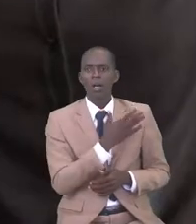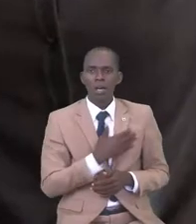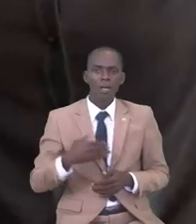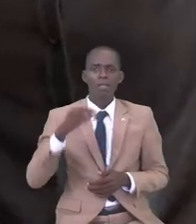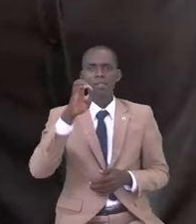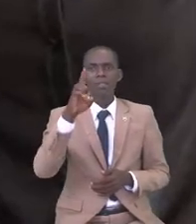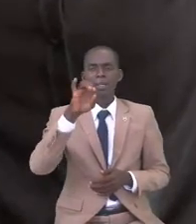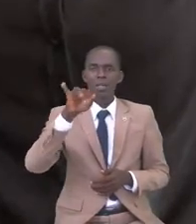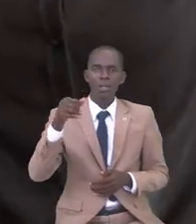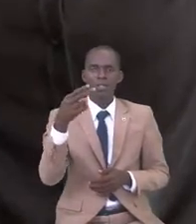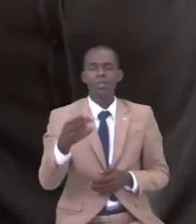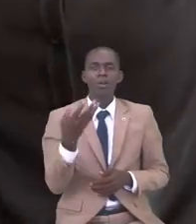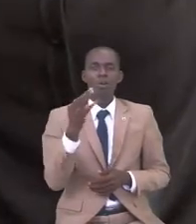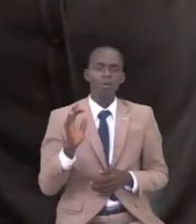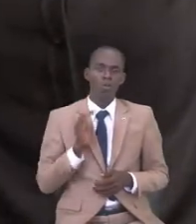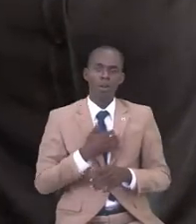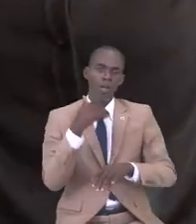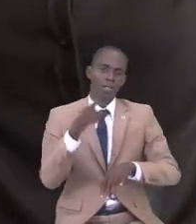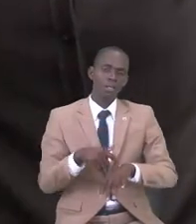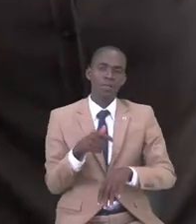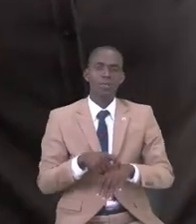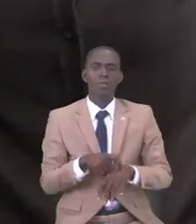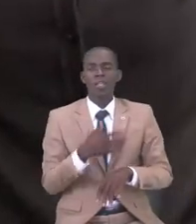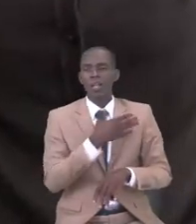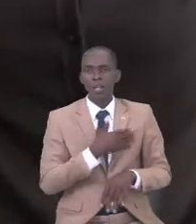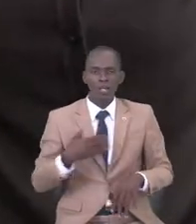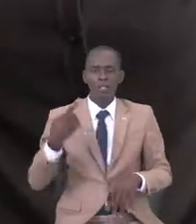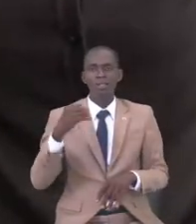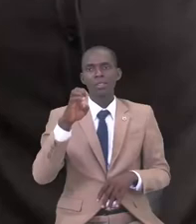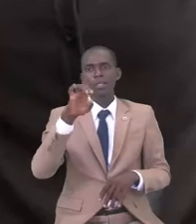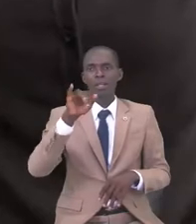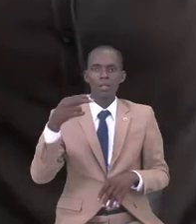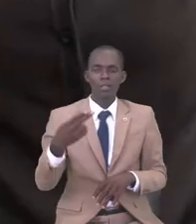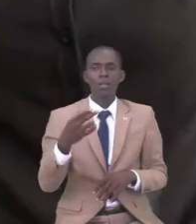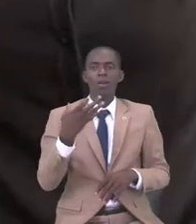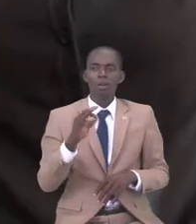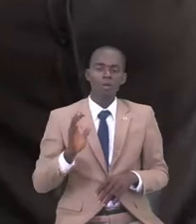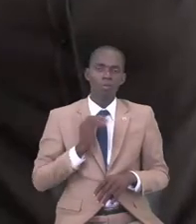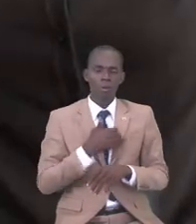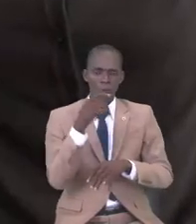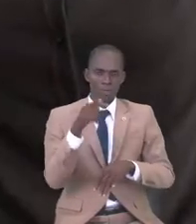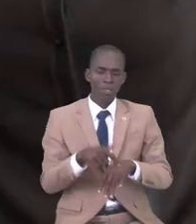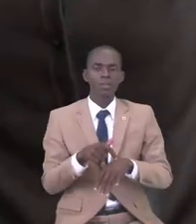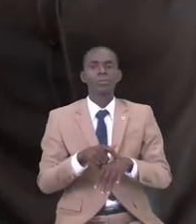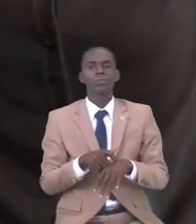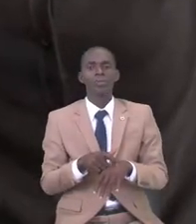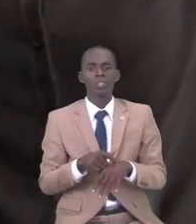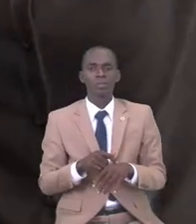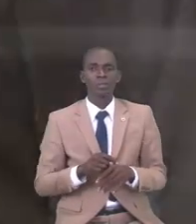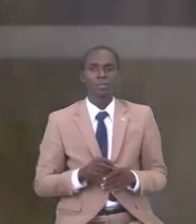Elijah of our time. An Elijah of our time.